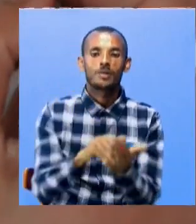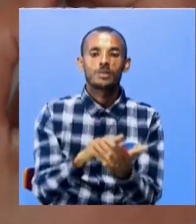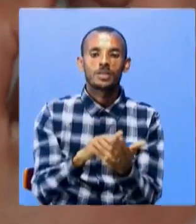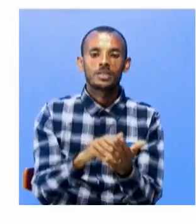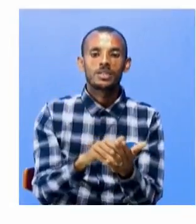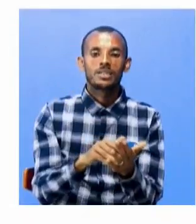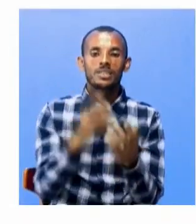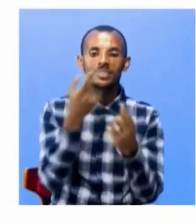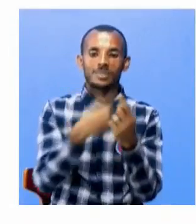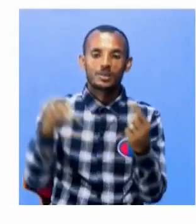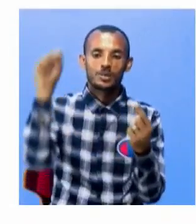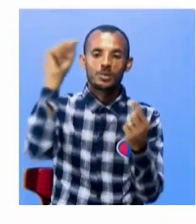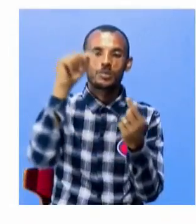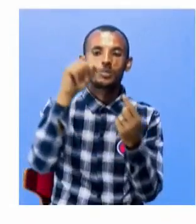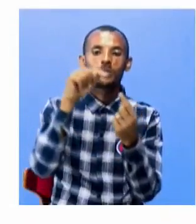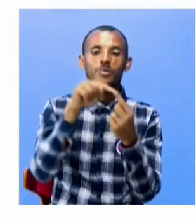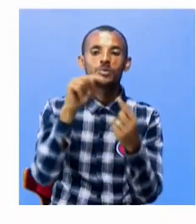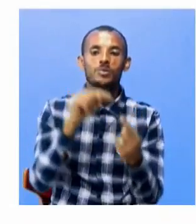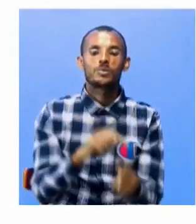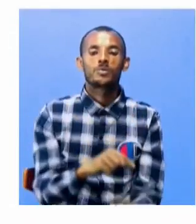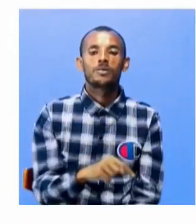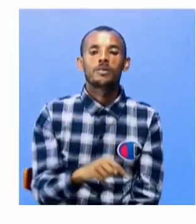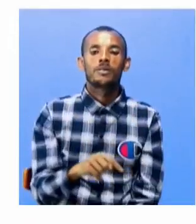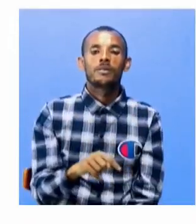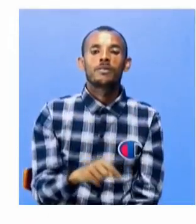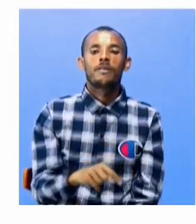15,000 per quintal.